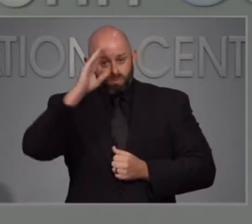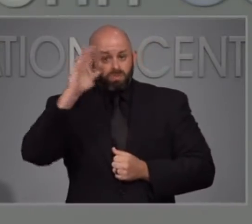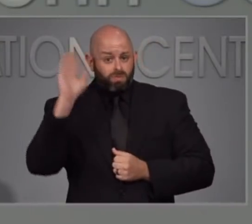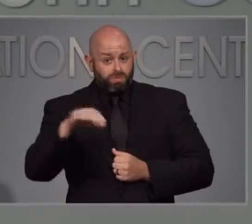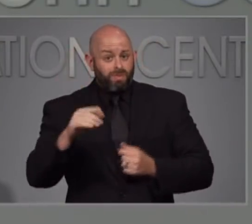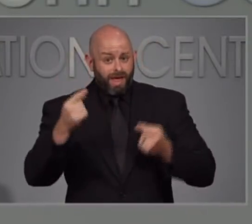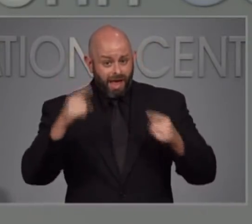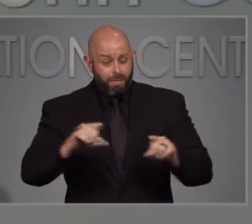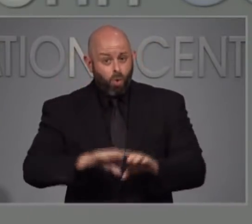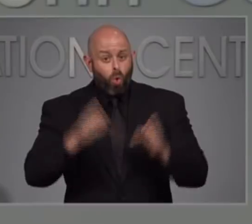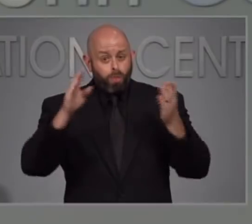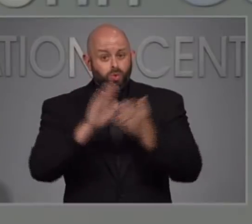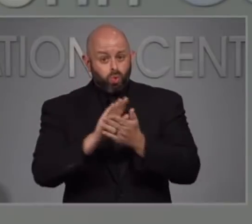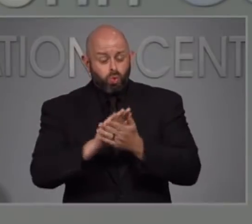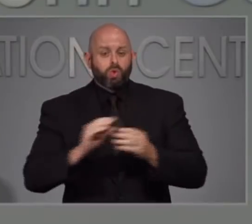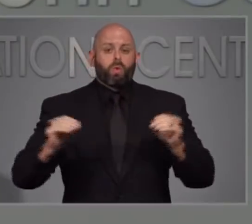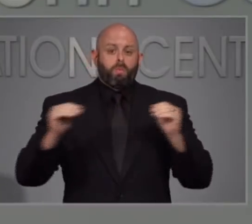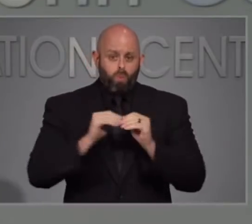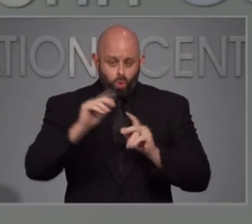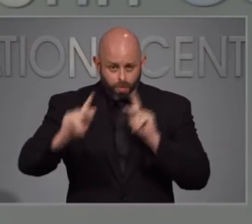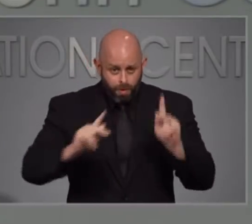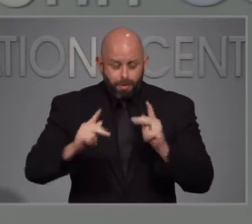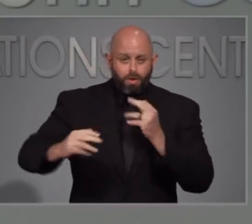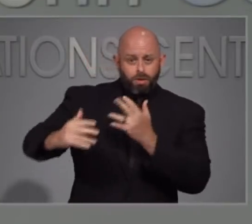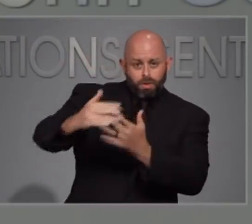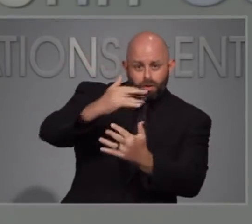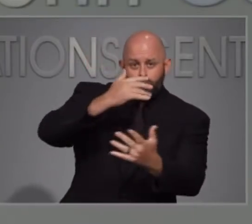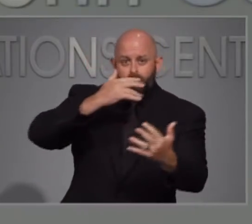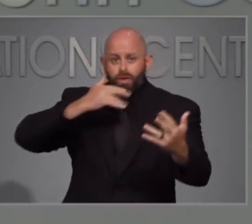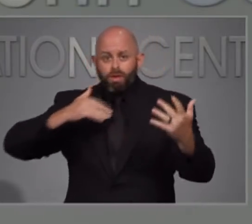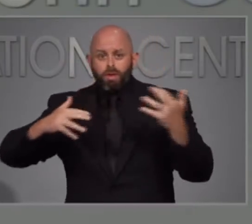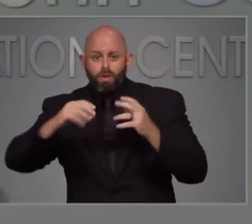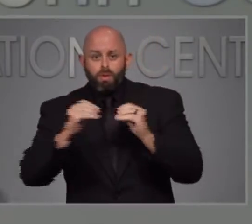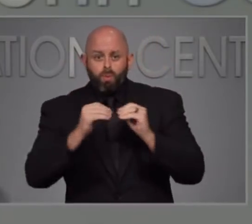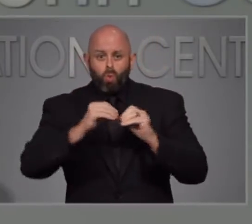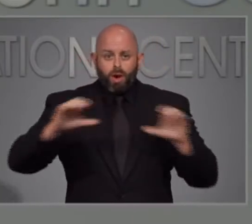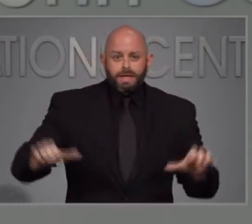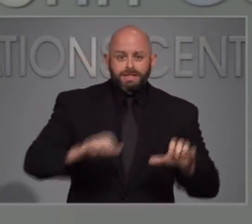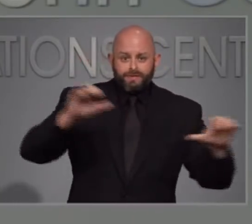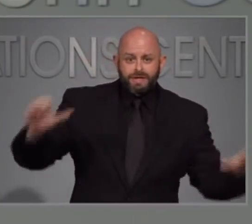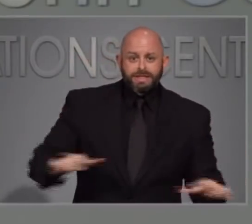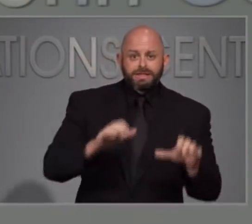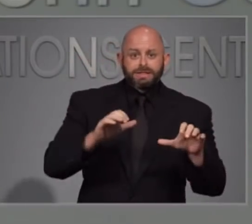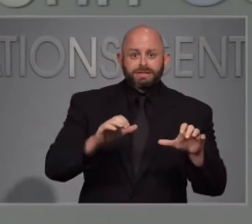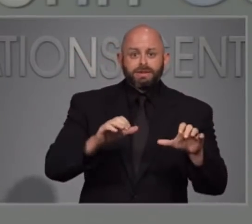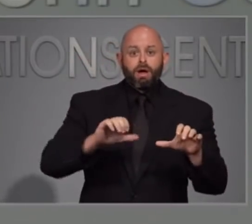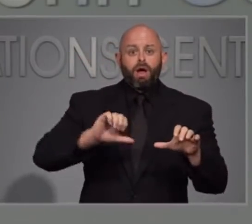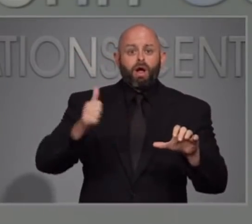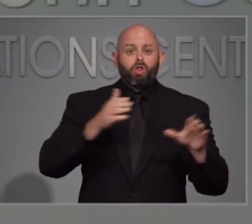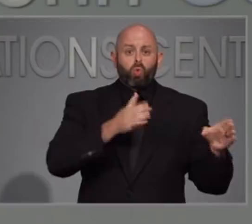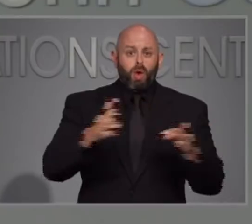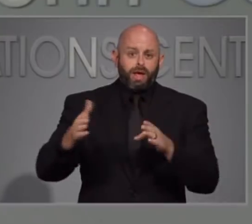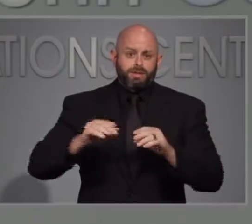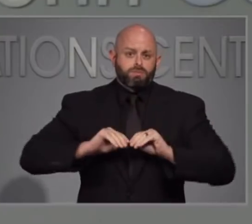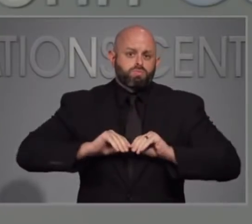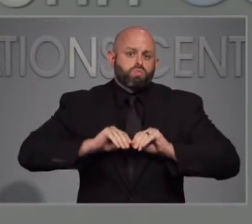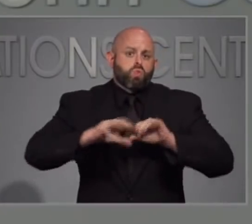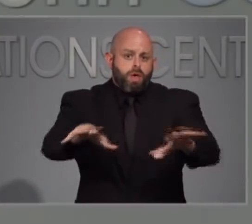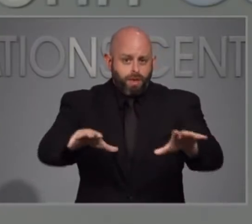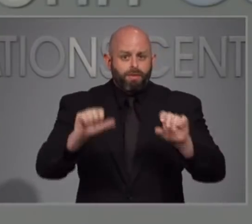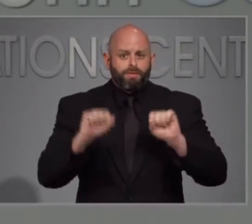lot more moving around, a lot more activity, and other ways that the spread of the virus can